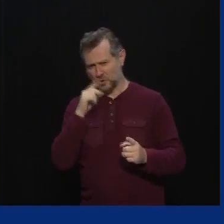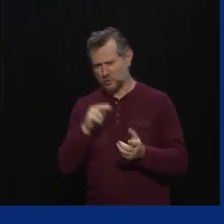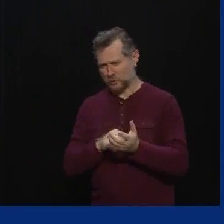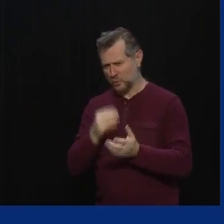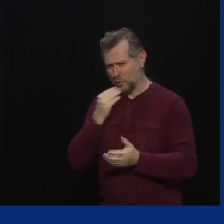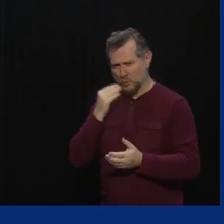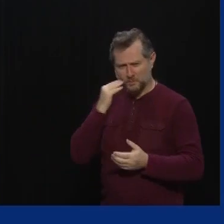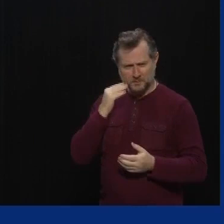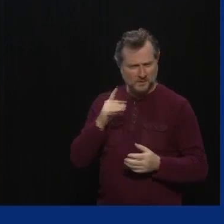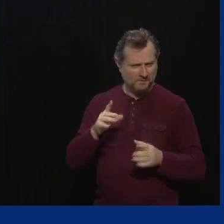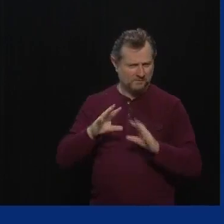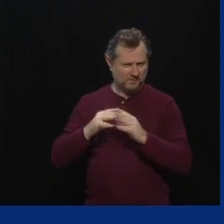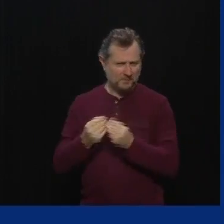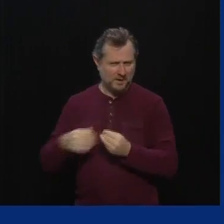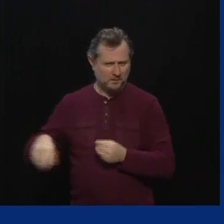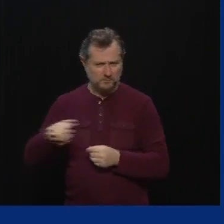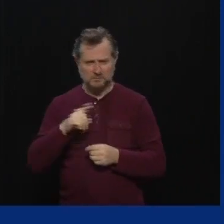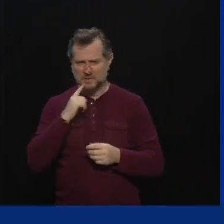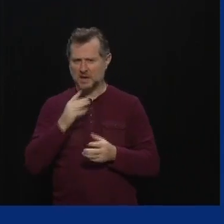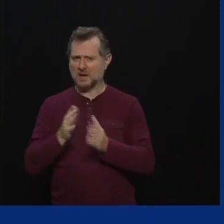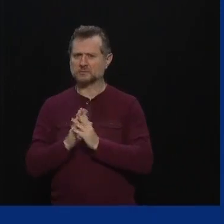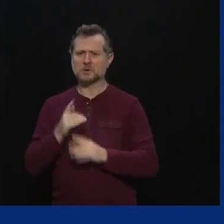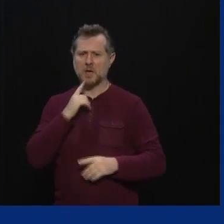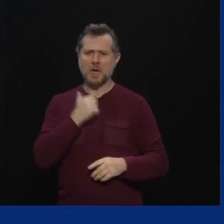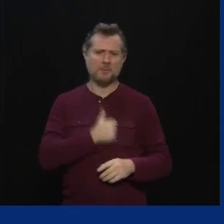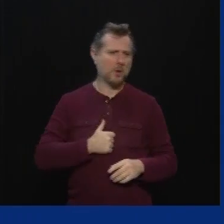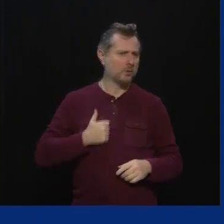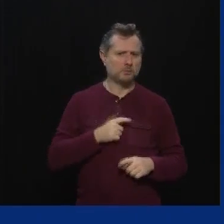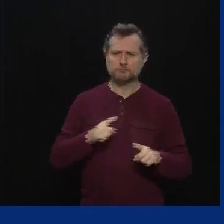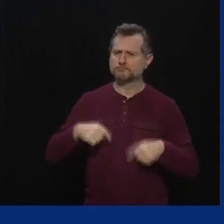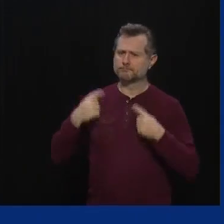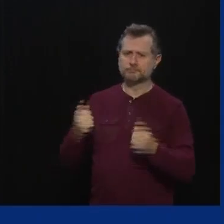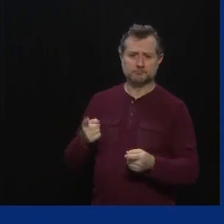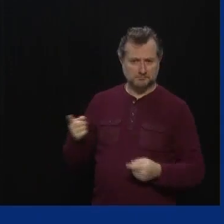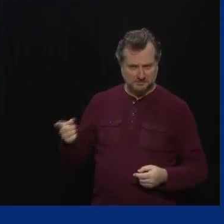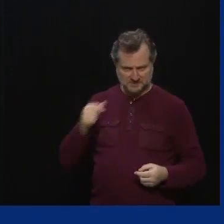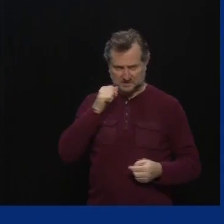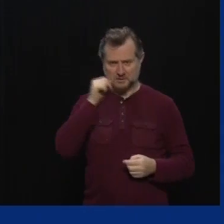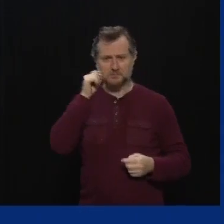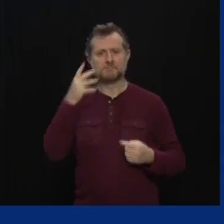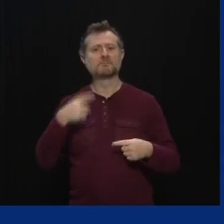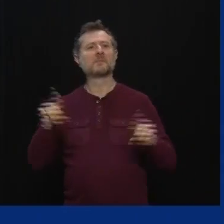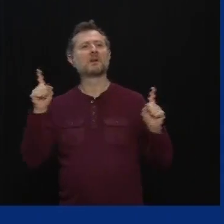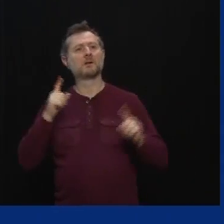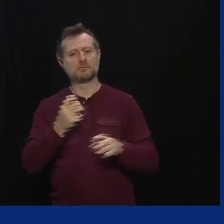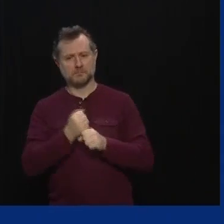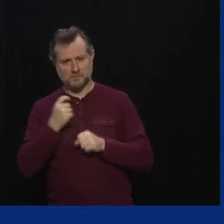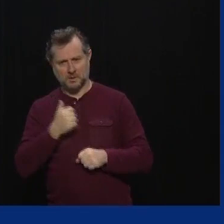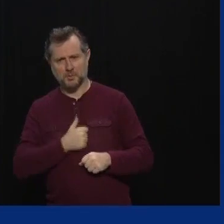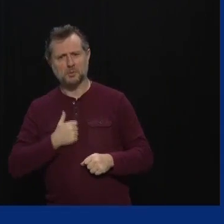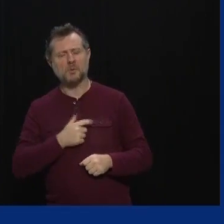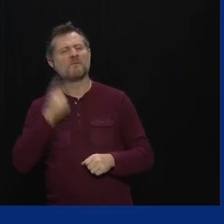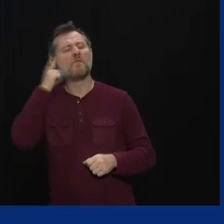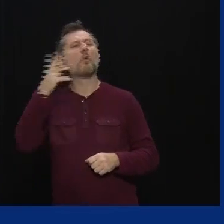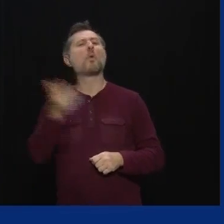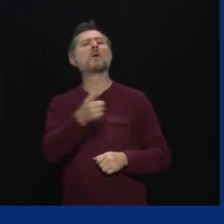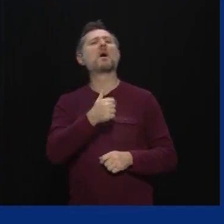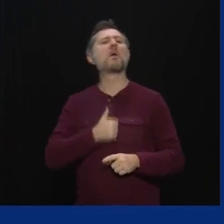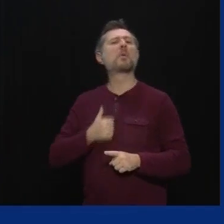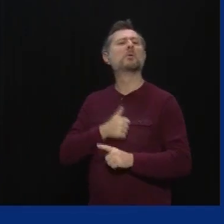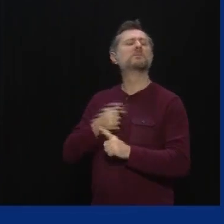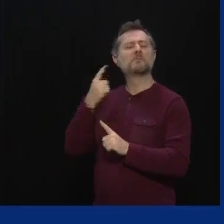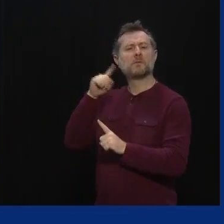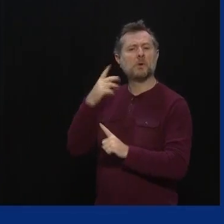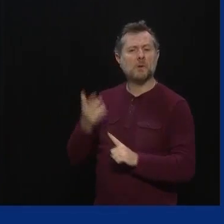apology. What exactly did you apologize for? I apologize for the pain that those poor families had to endure as a result